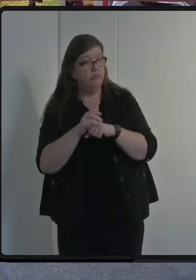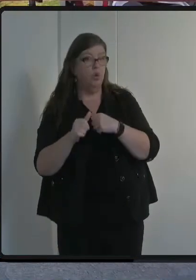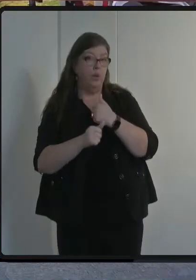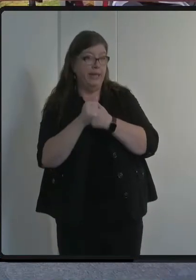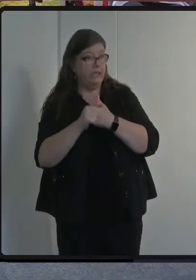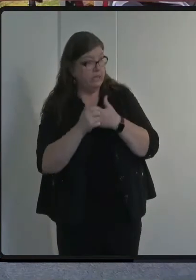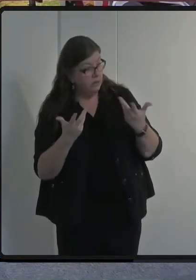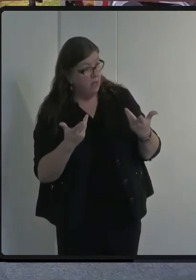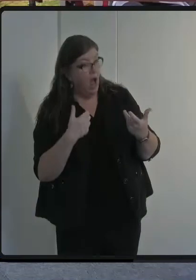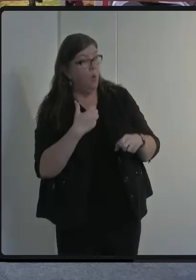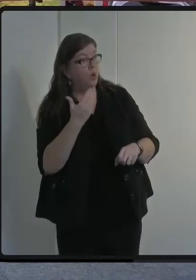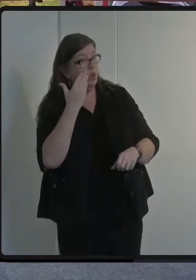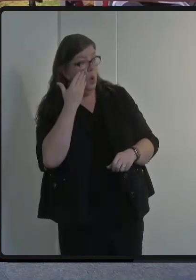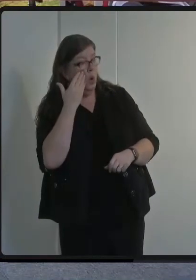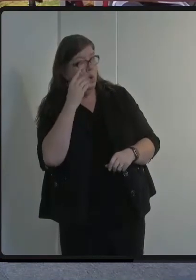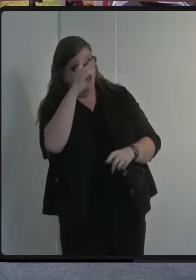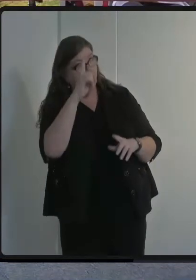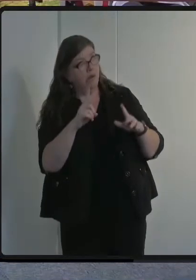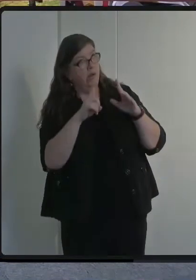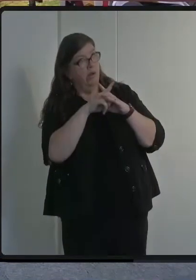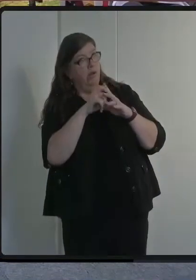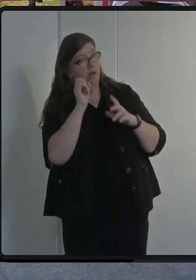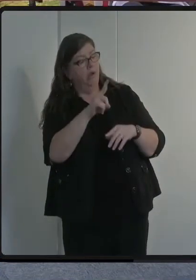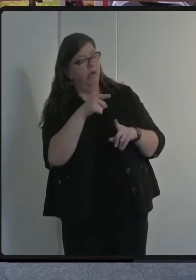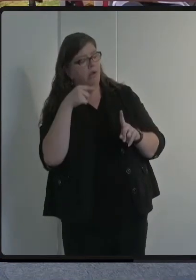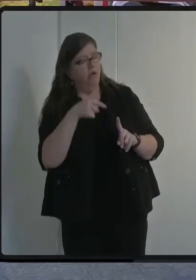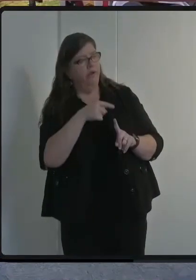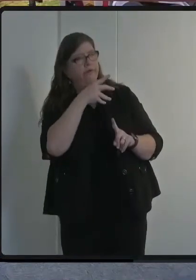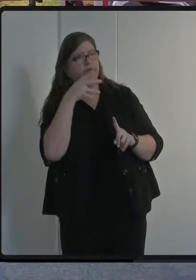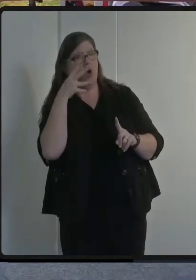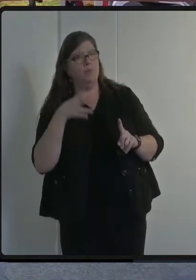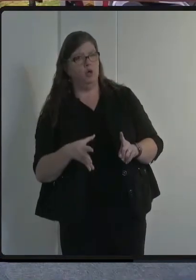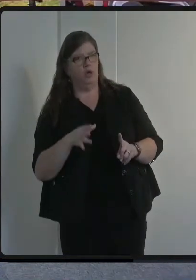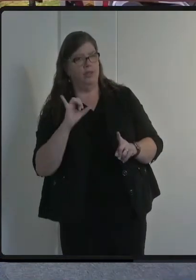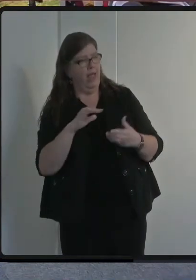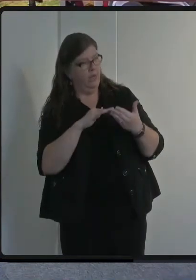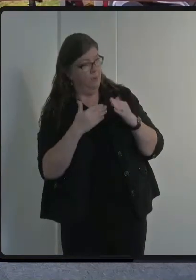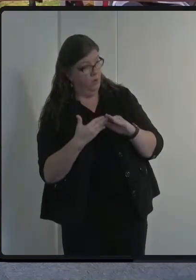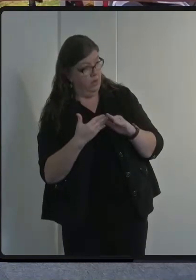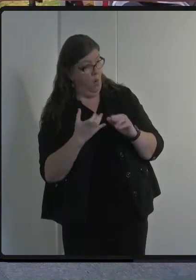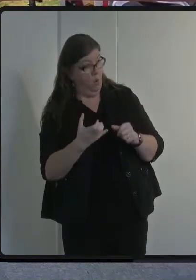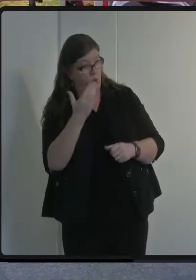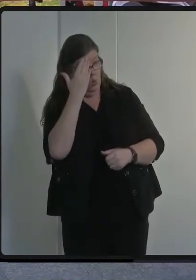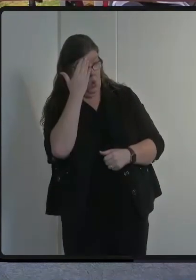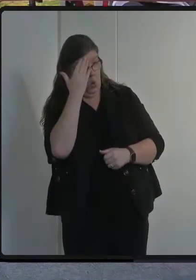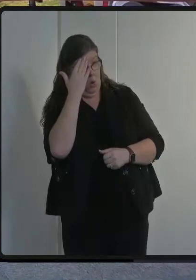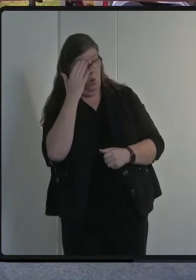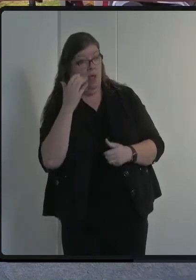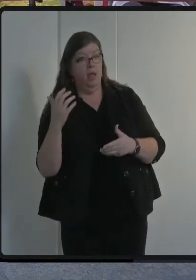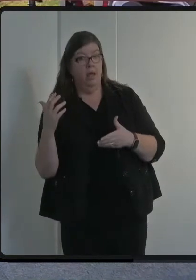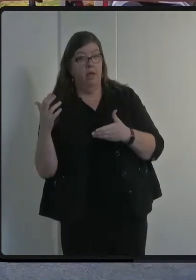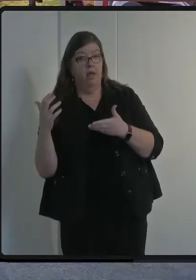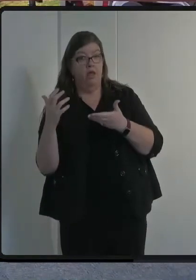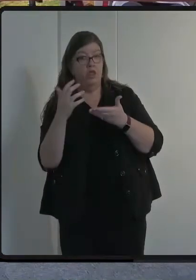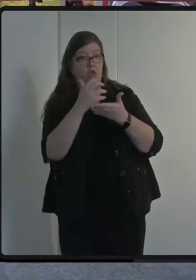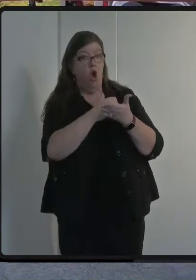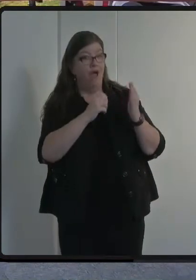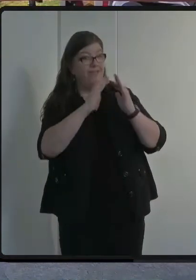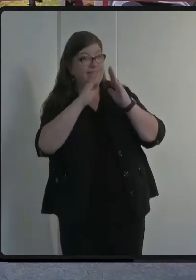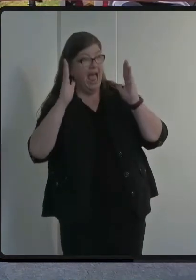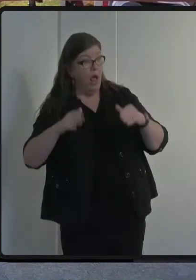just want to know, it came to my mind, the farmers, you know, this community. I just want to know if the Harvest Housing Program